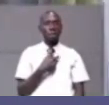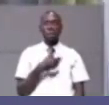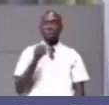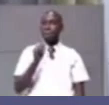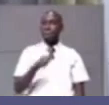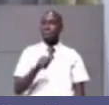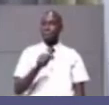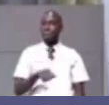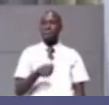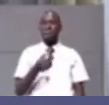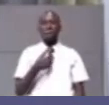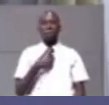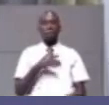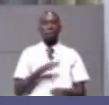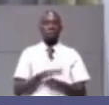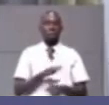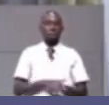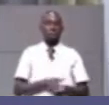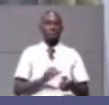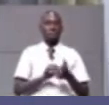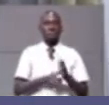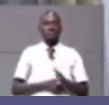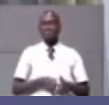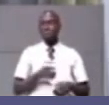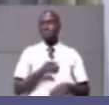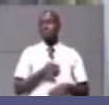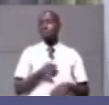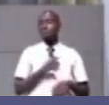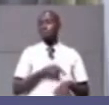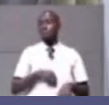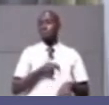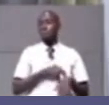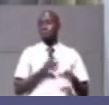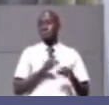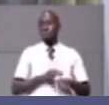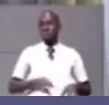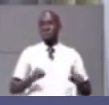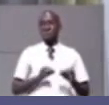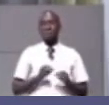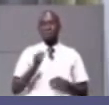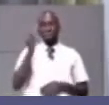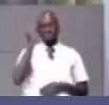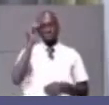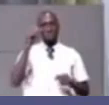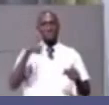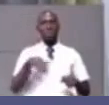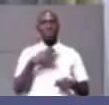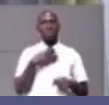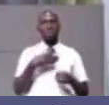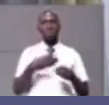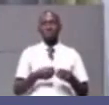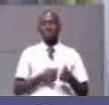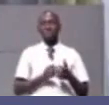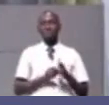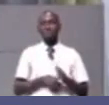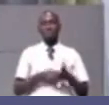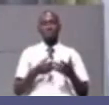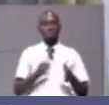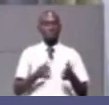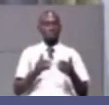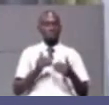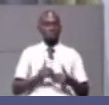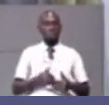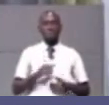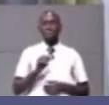yes, I have a lot of matters of national importance. You know, today I said I want to sort your issues, then I go to the next items.